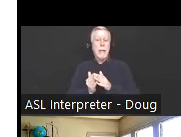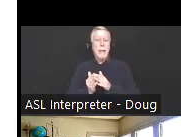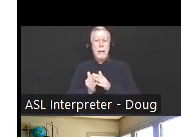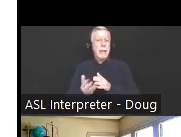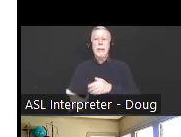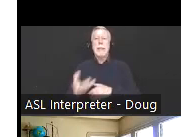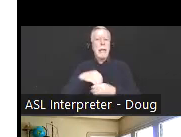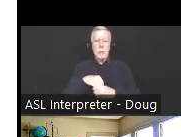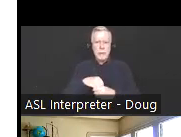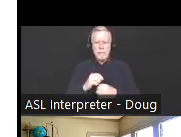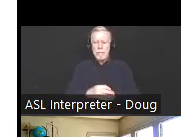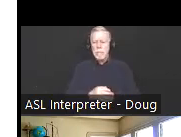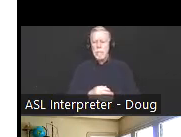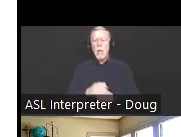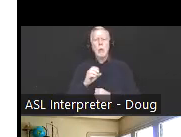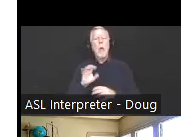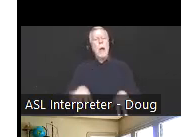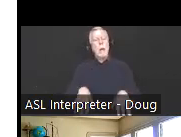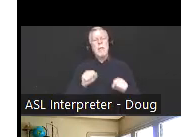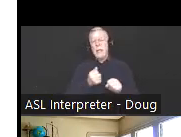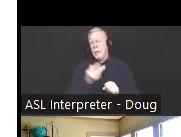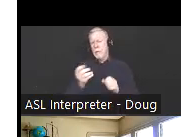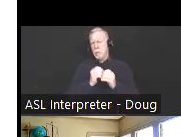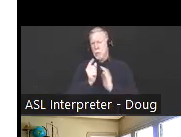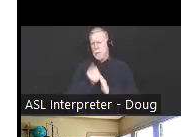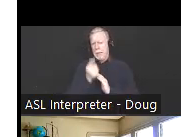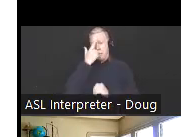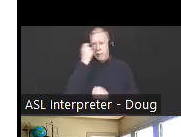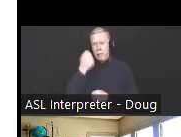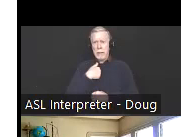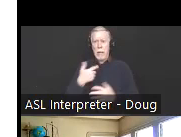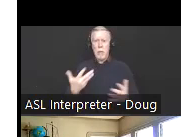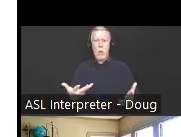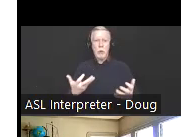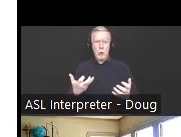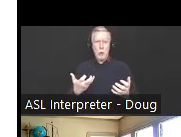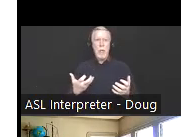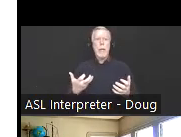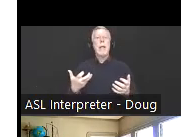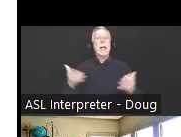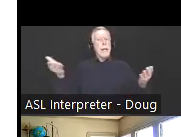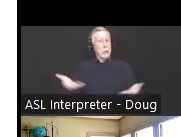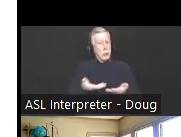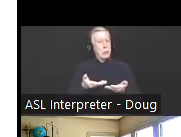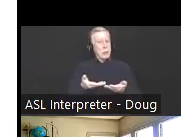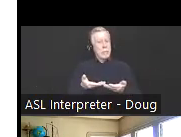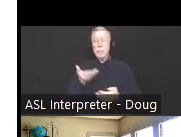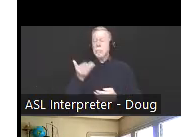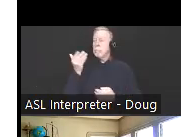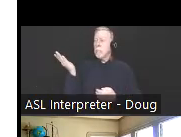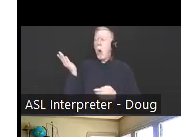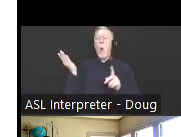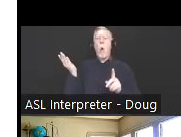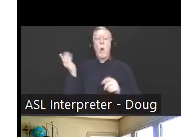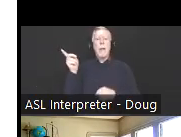take just a couple more minutes because I want to introduce you to, here's